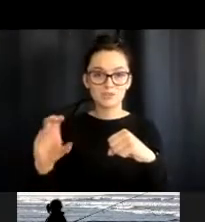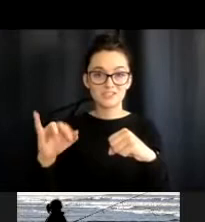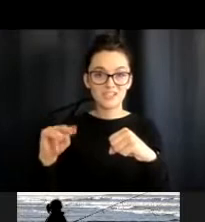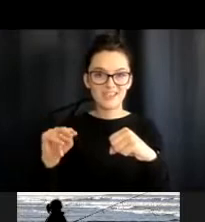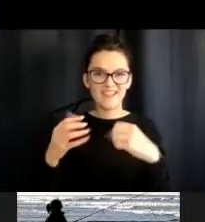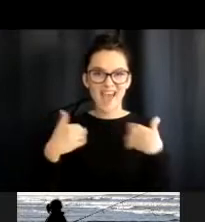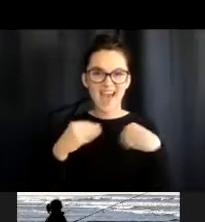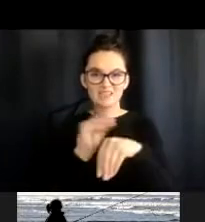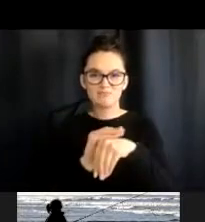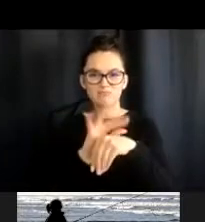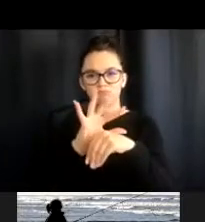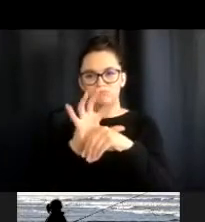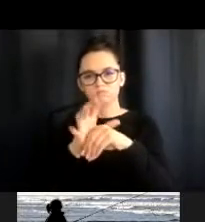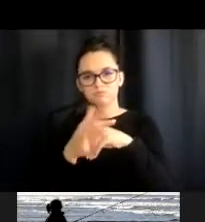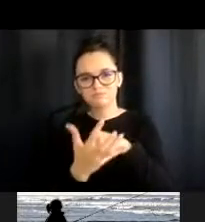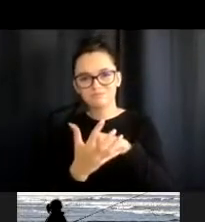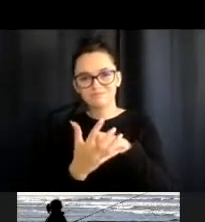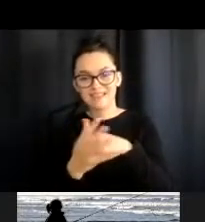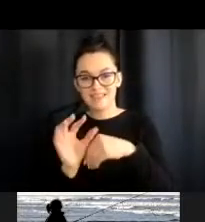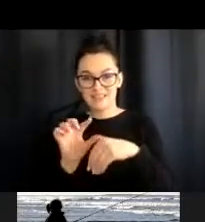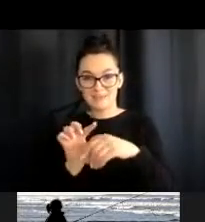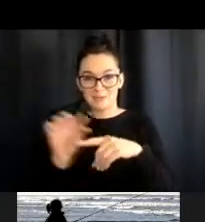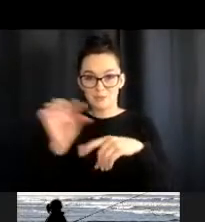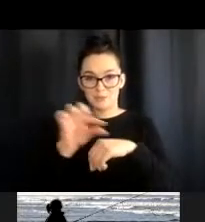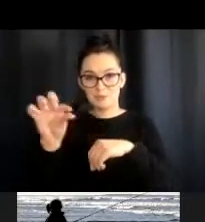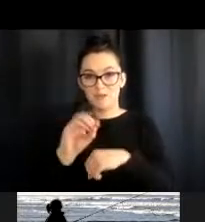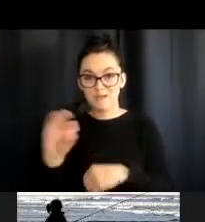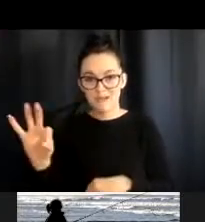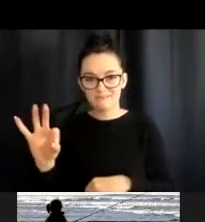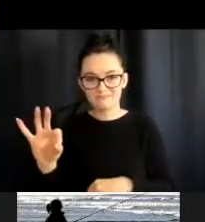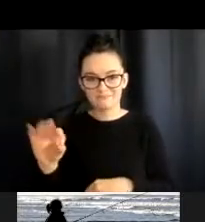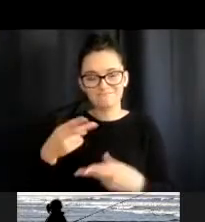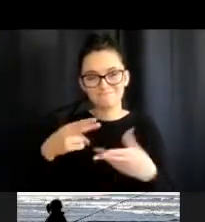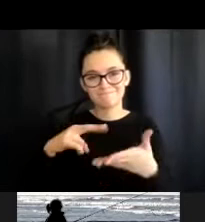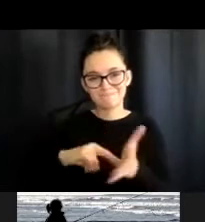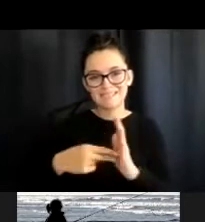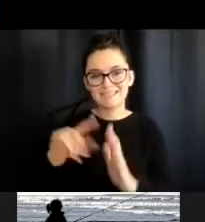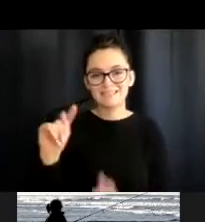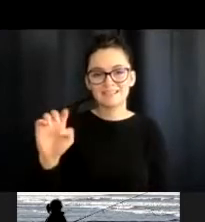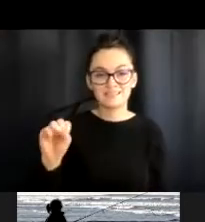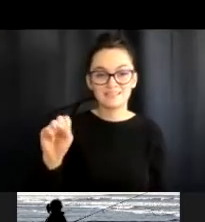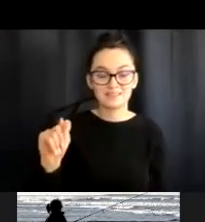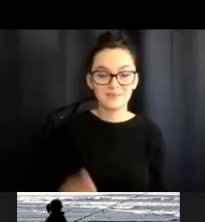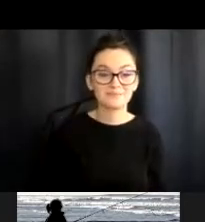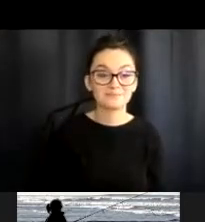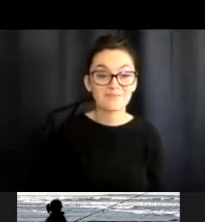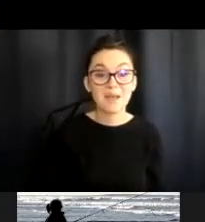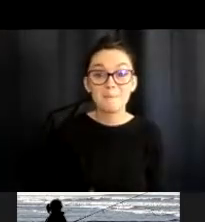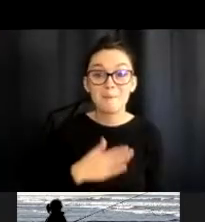We should also see my most favorite critter called a gumboot